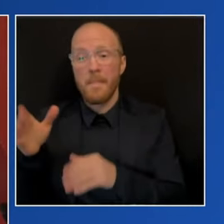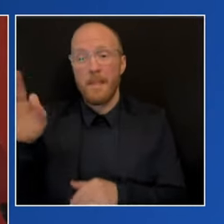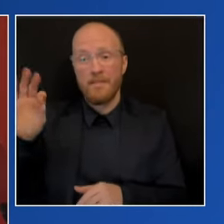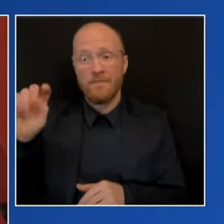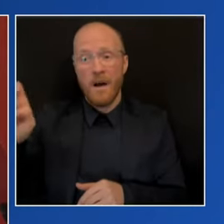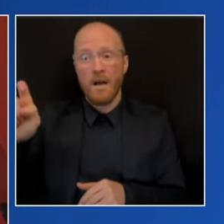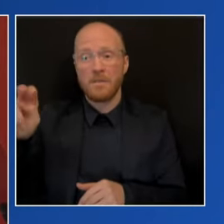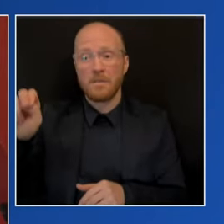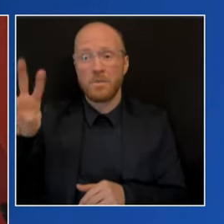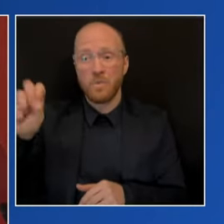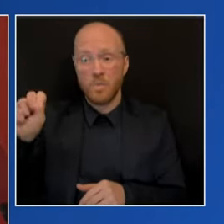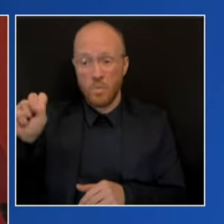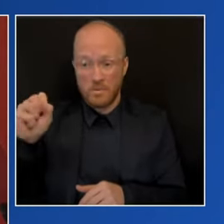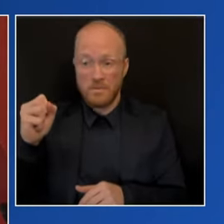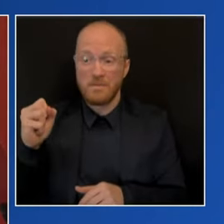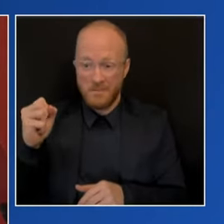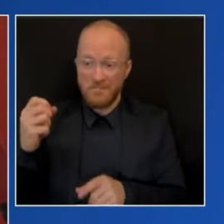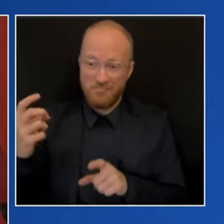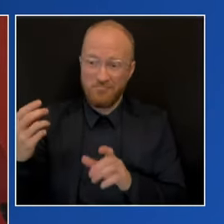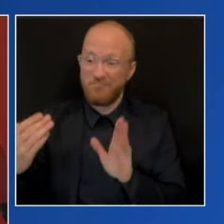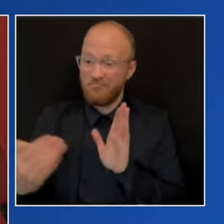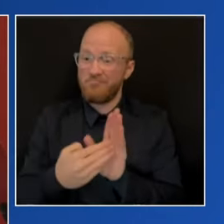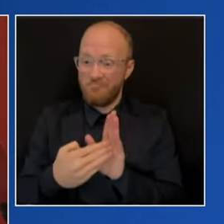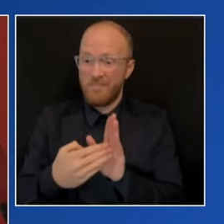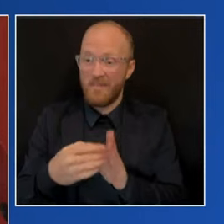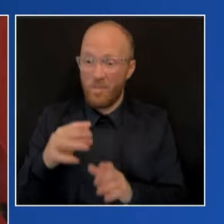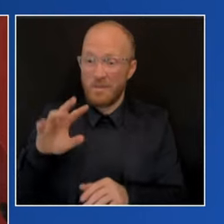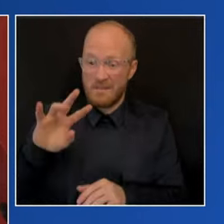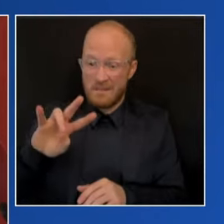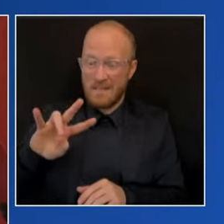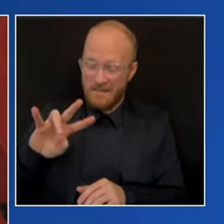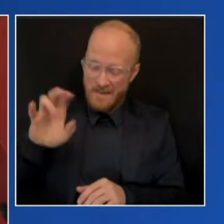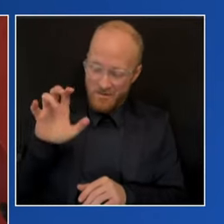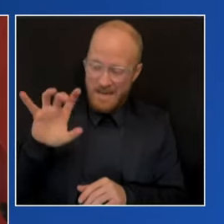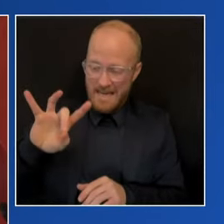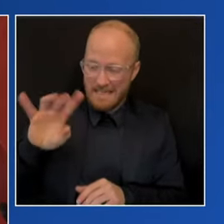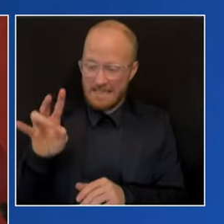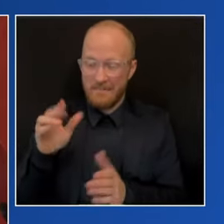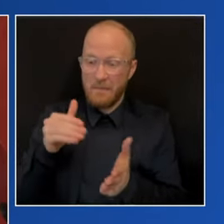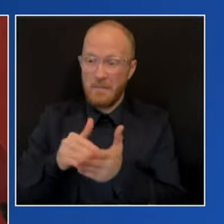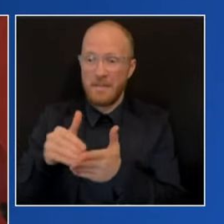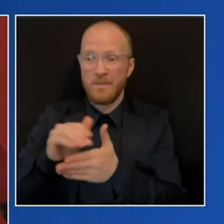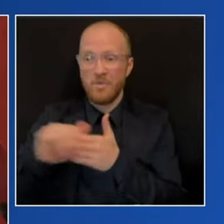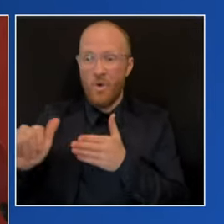$787 million for the lies they told about voter fraud.